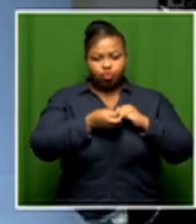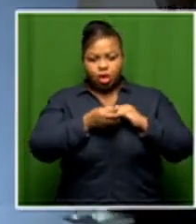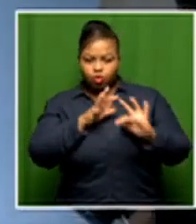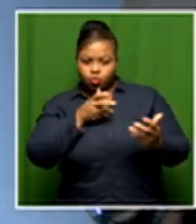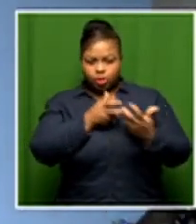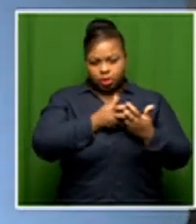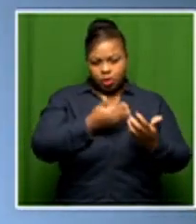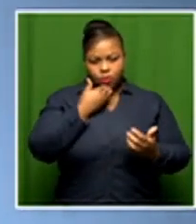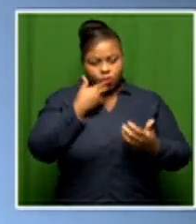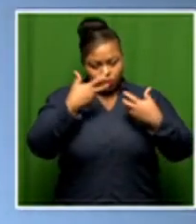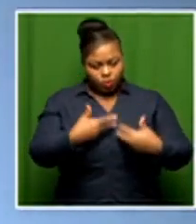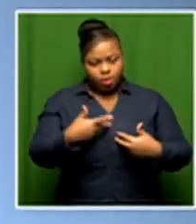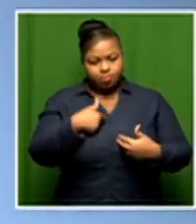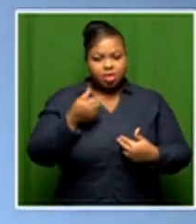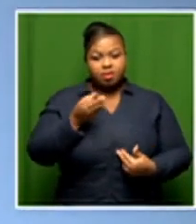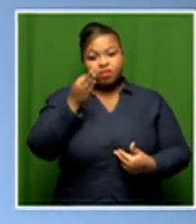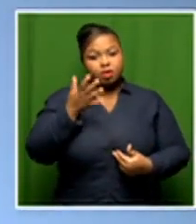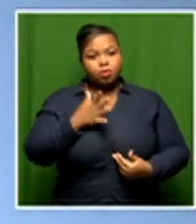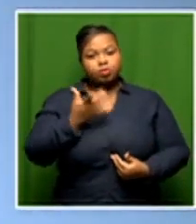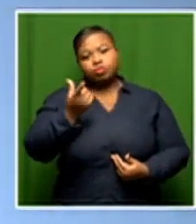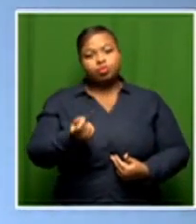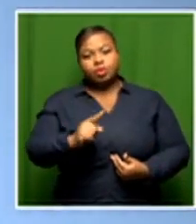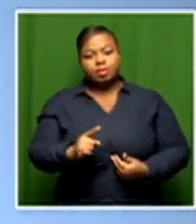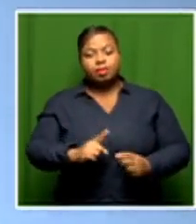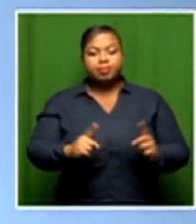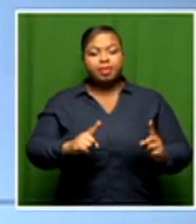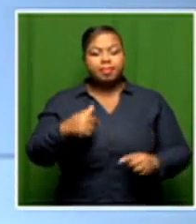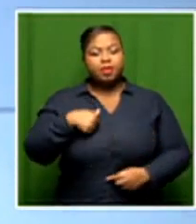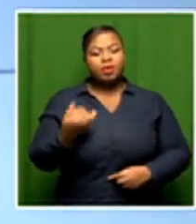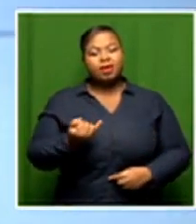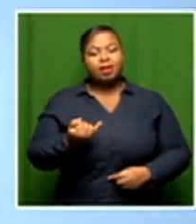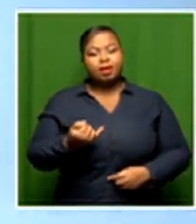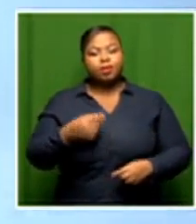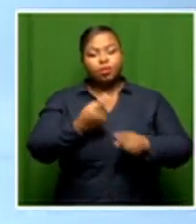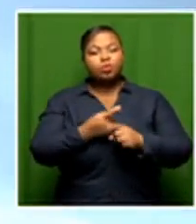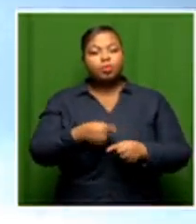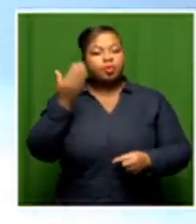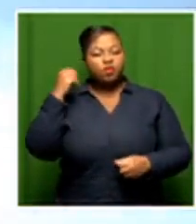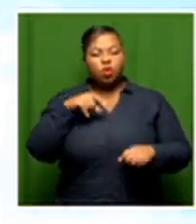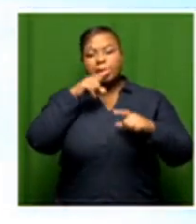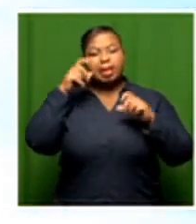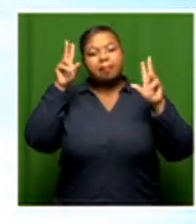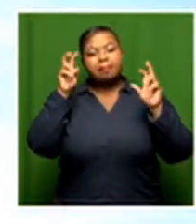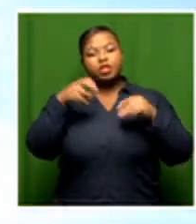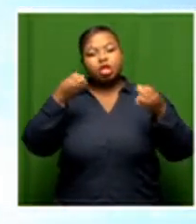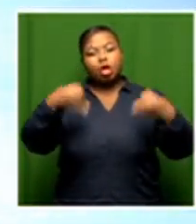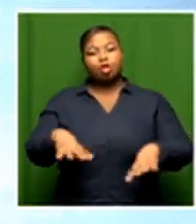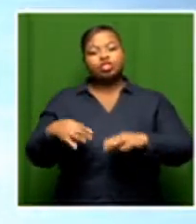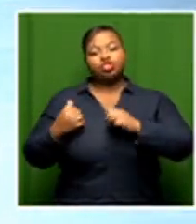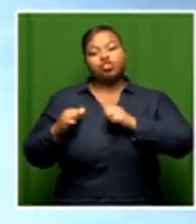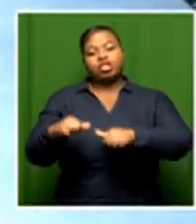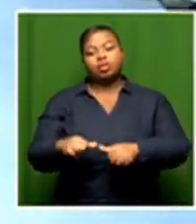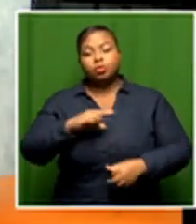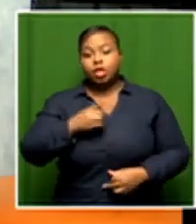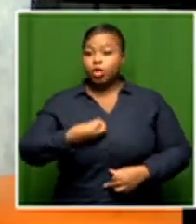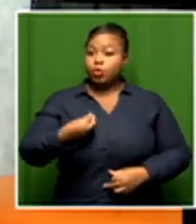find who and what we want to be, and we're kind of like called lost generations, because we are the